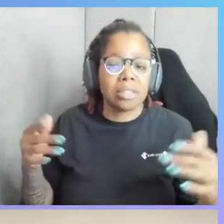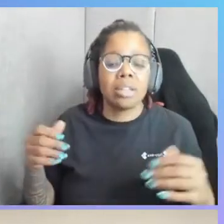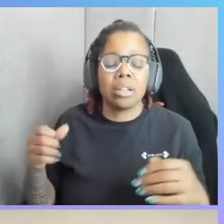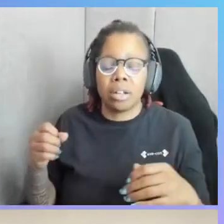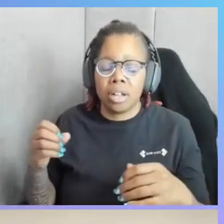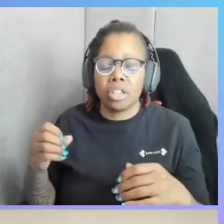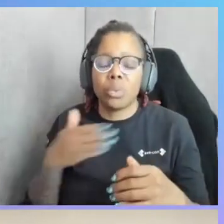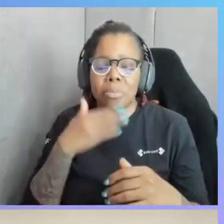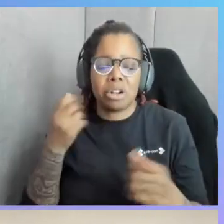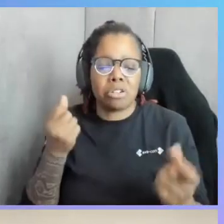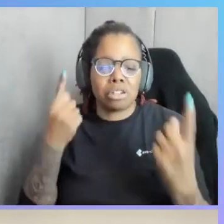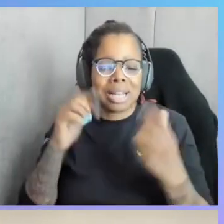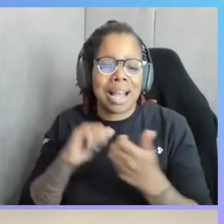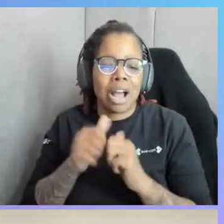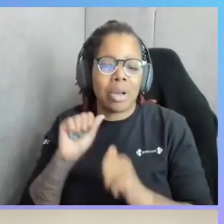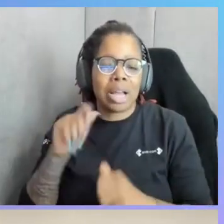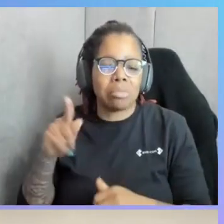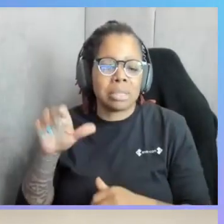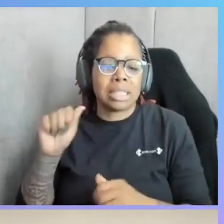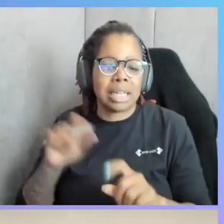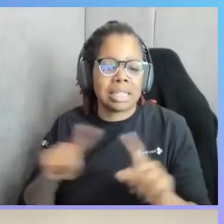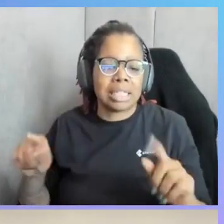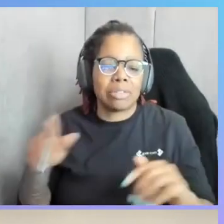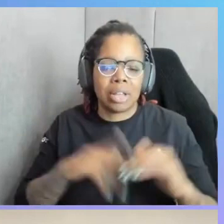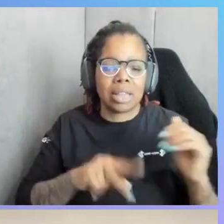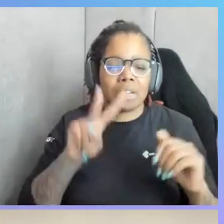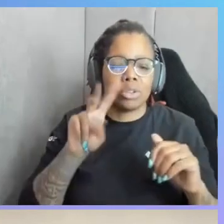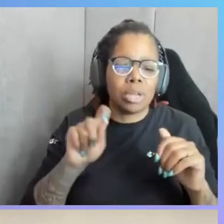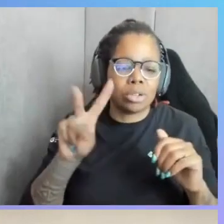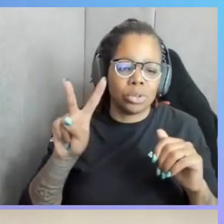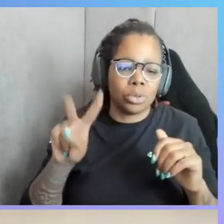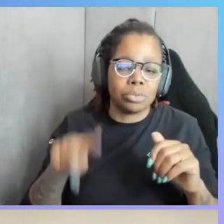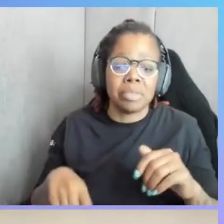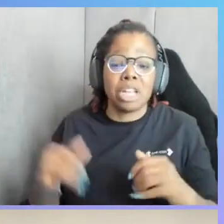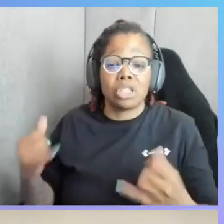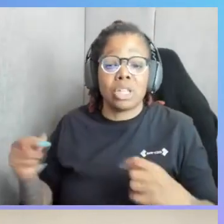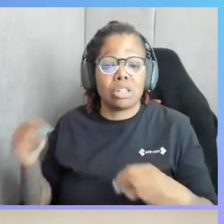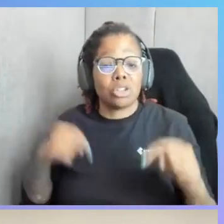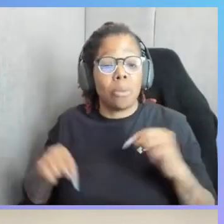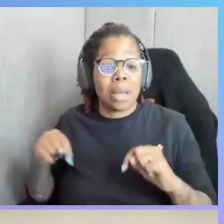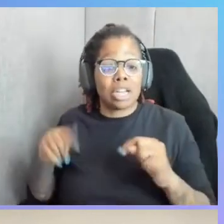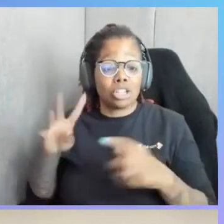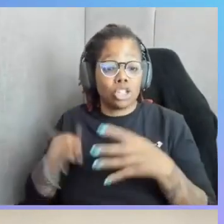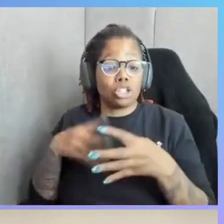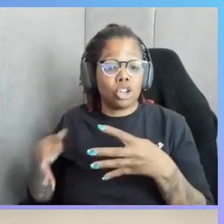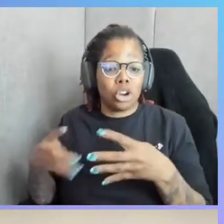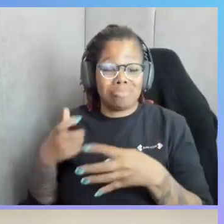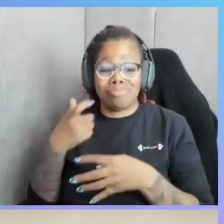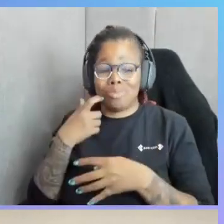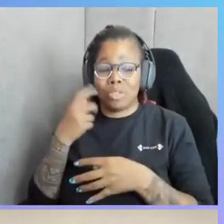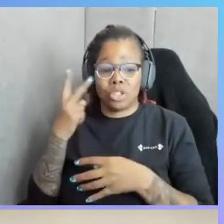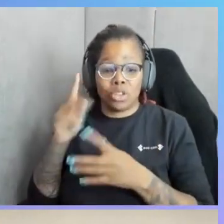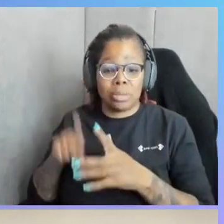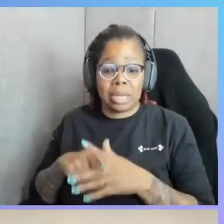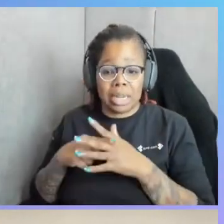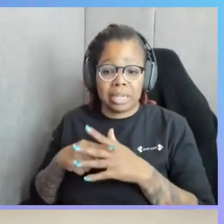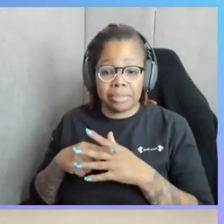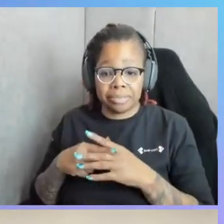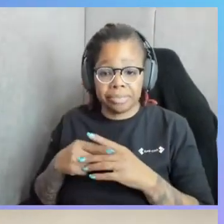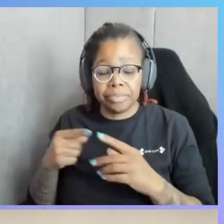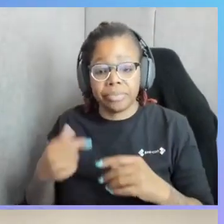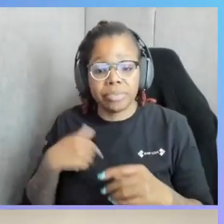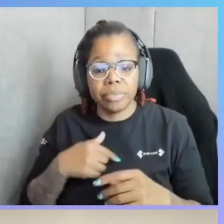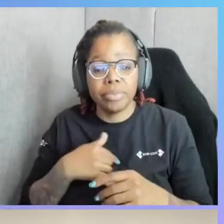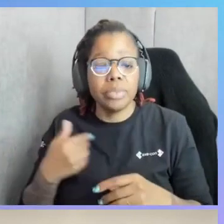understand how the APCA is different than 2.2. So let's go back to the chart that we had at the beginning of the talk. Here again, we have